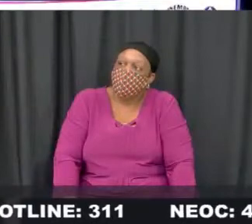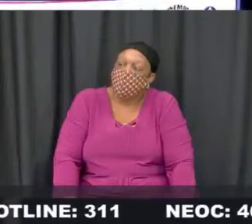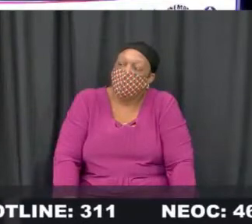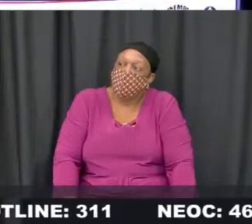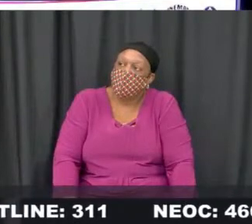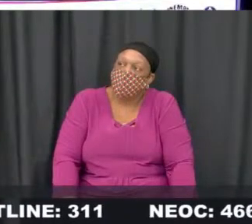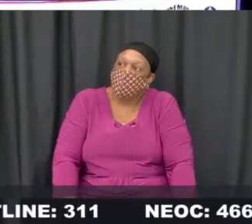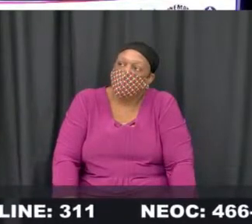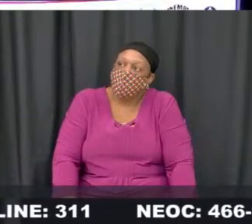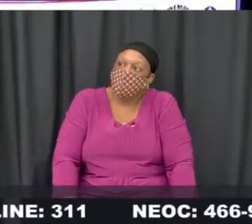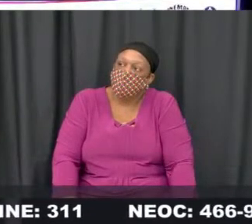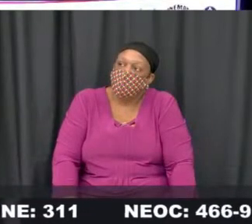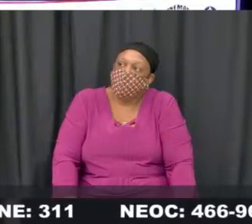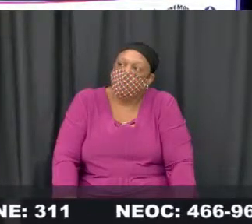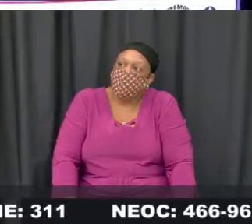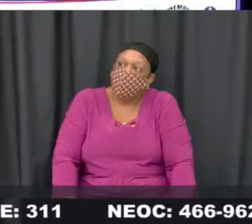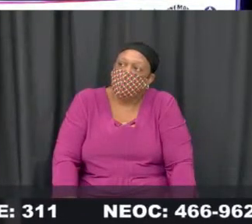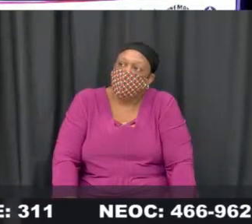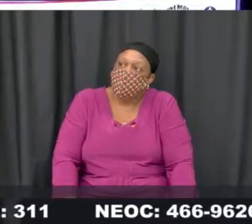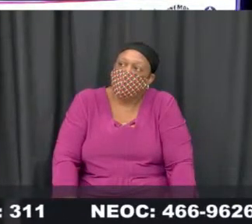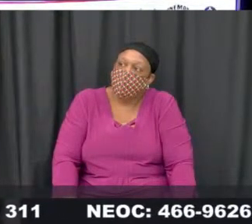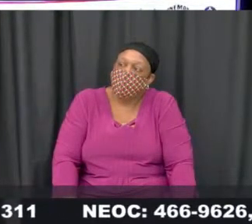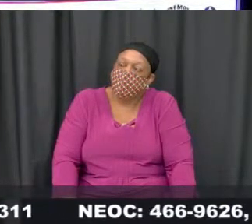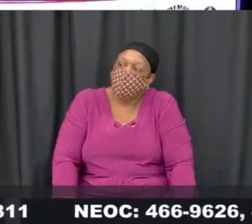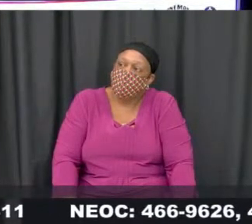three questions are